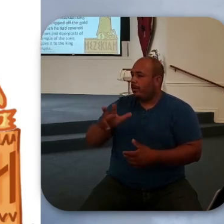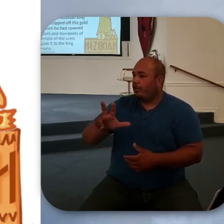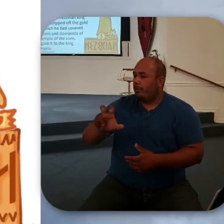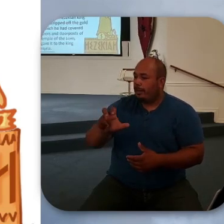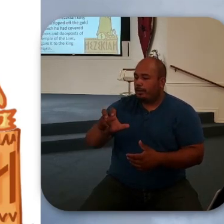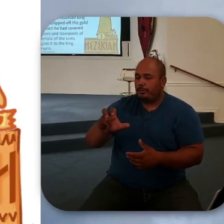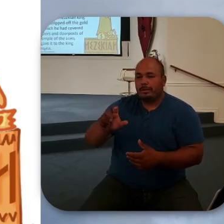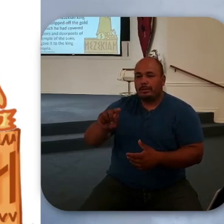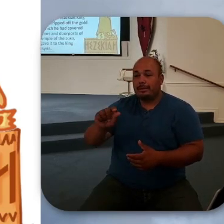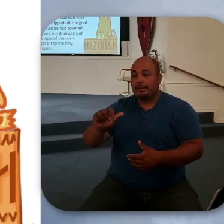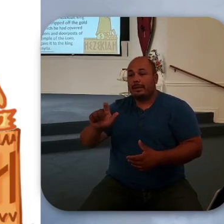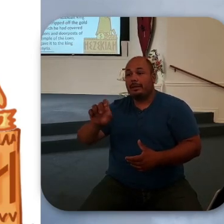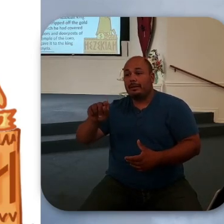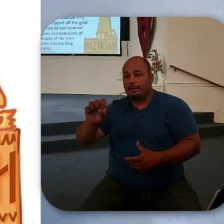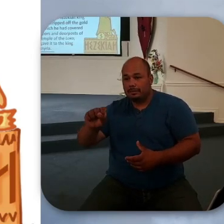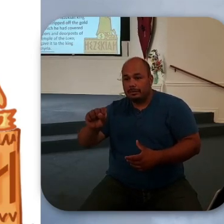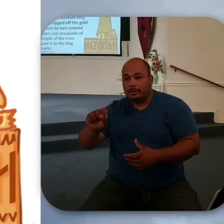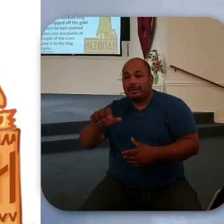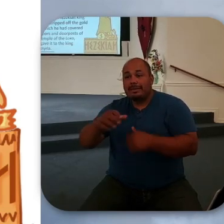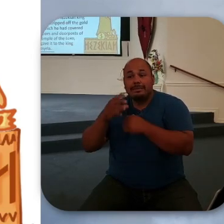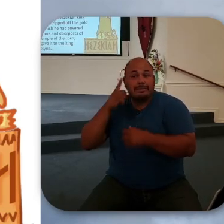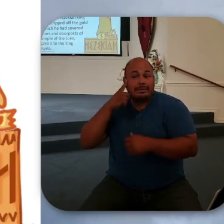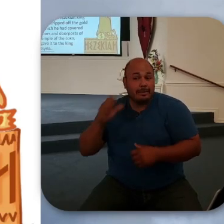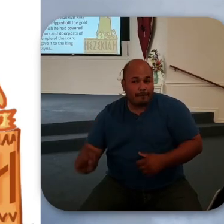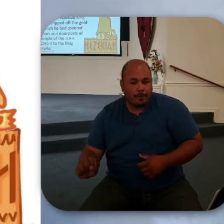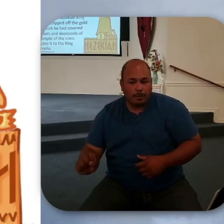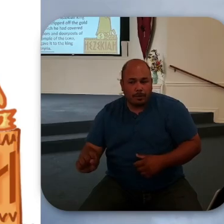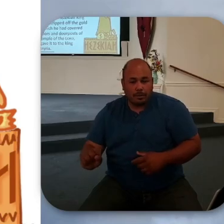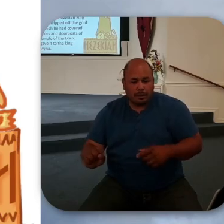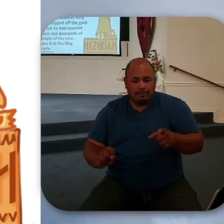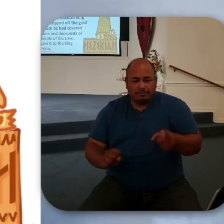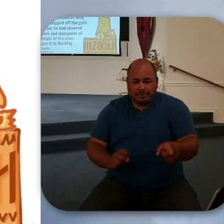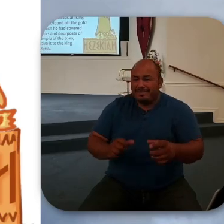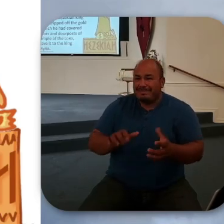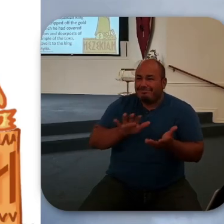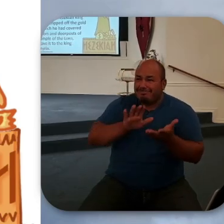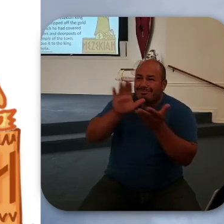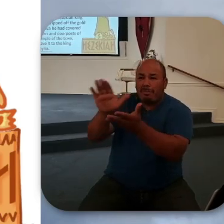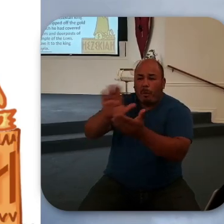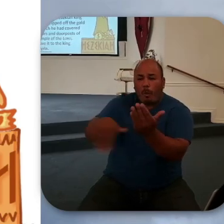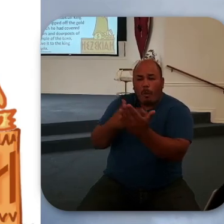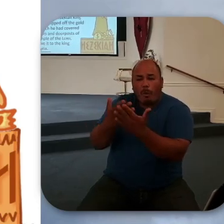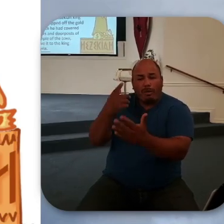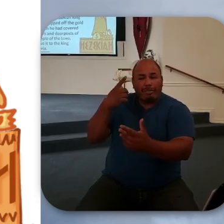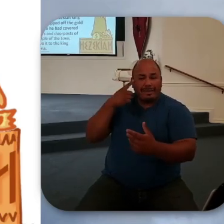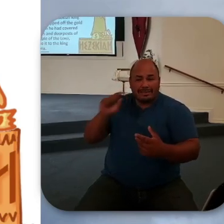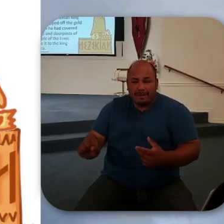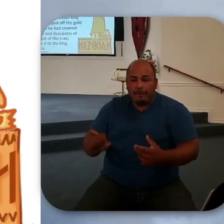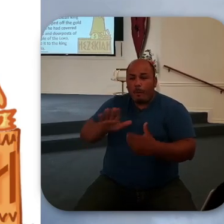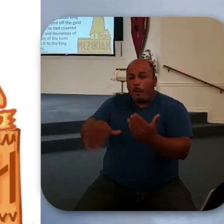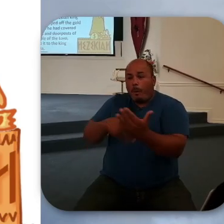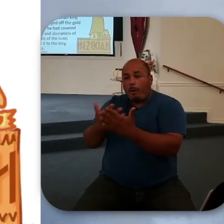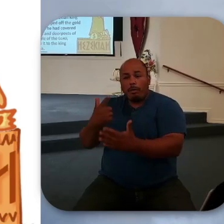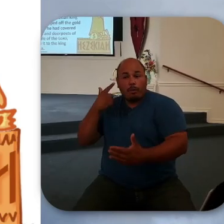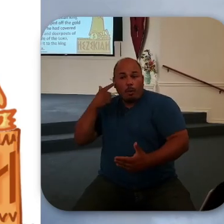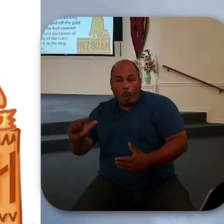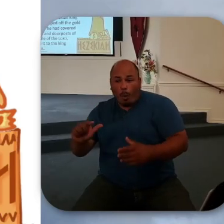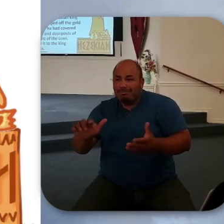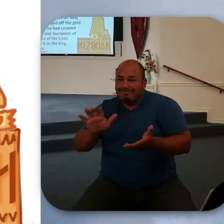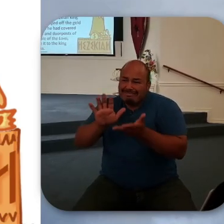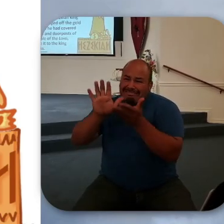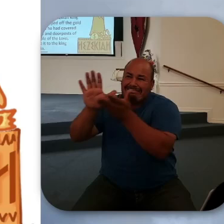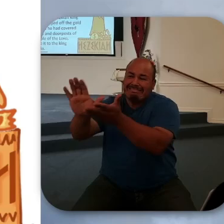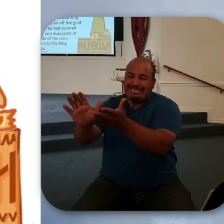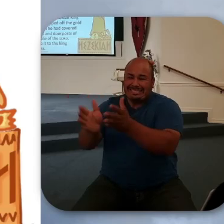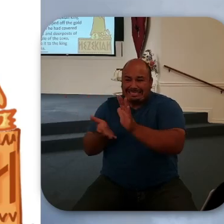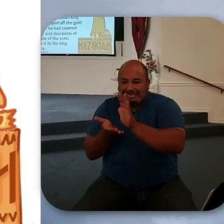gold. So Hezekiah gave him all the silver that was found in the temple of the Lord and in the treasuries of the royal palace. At